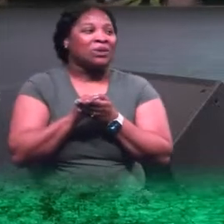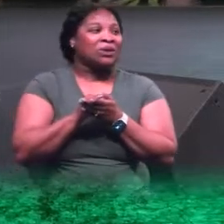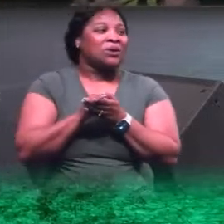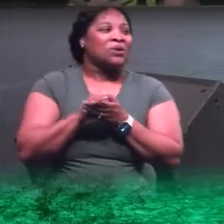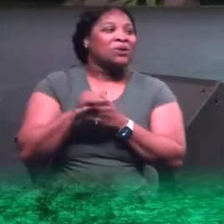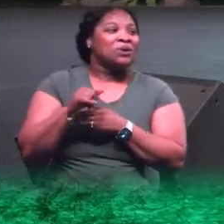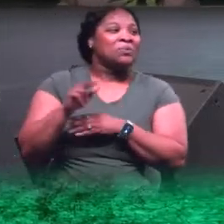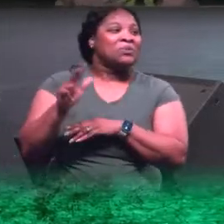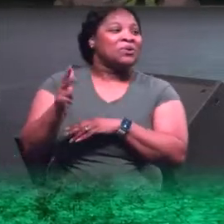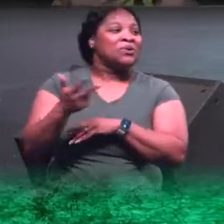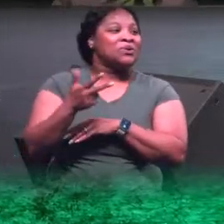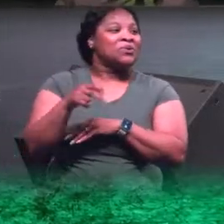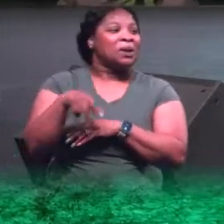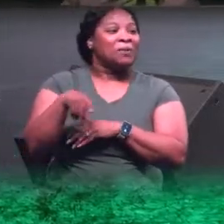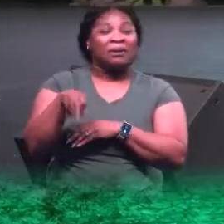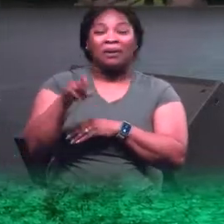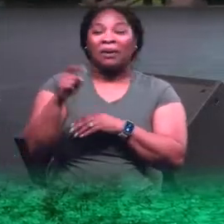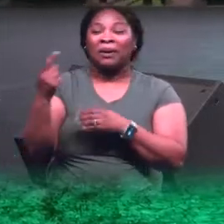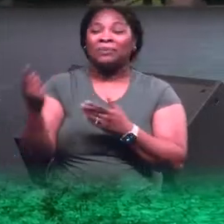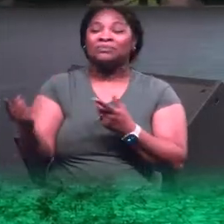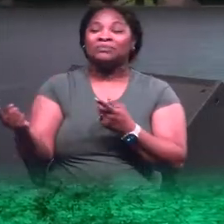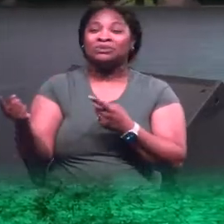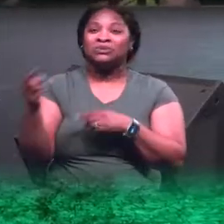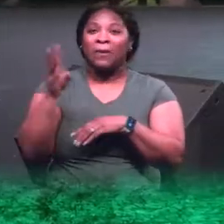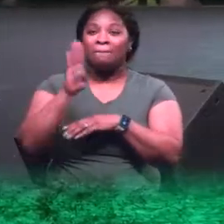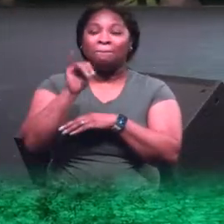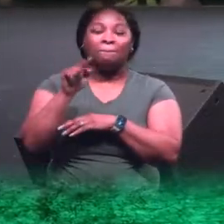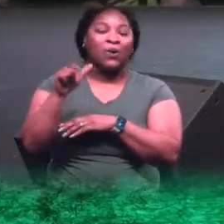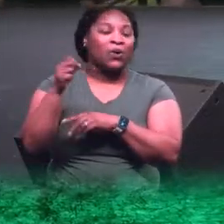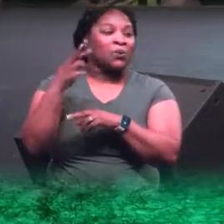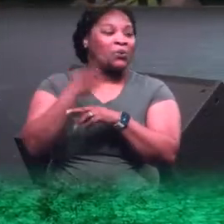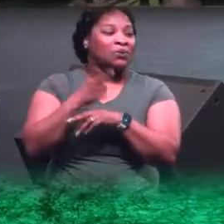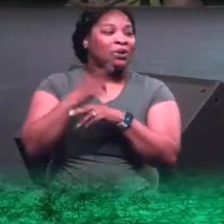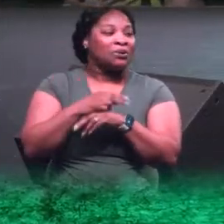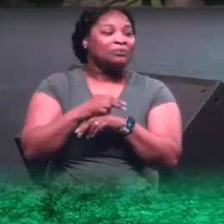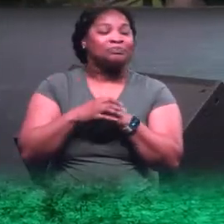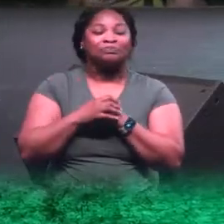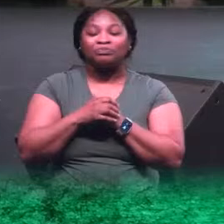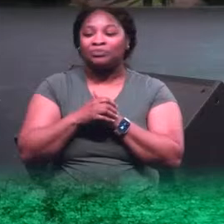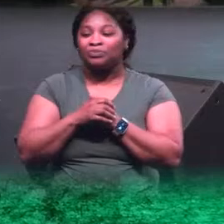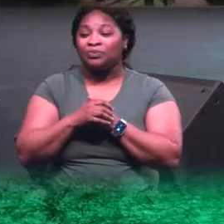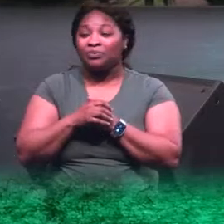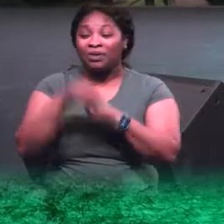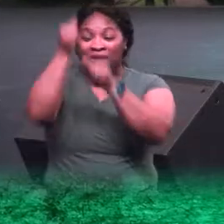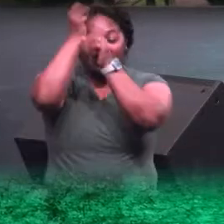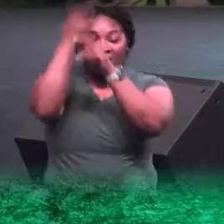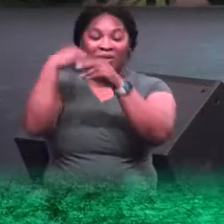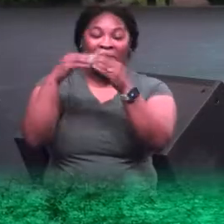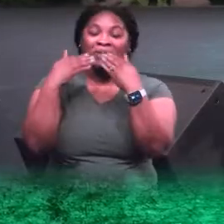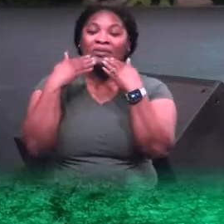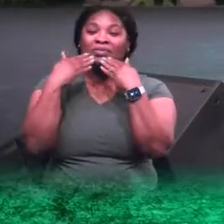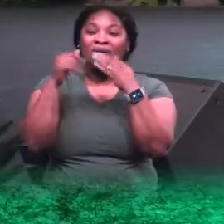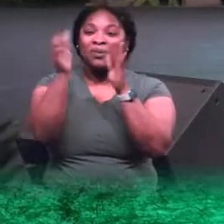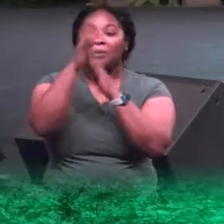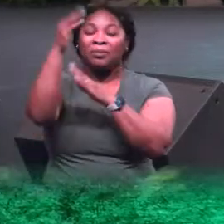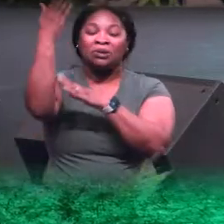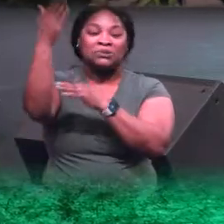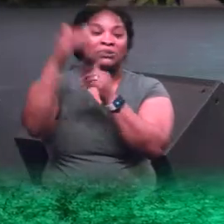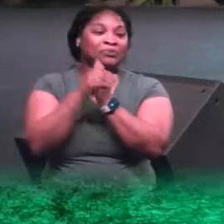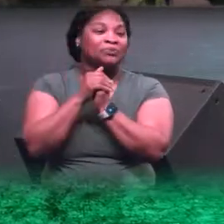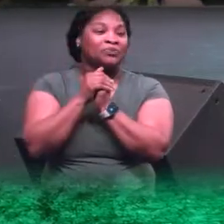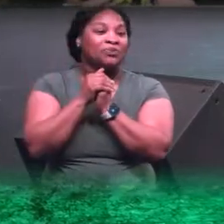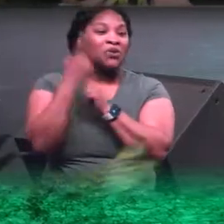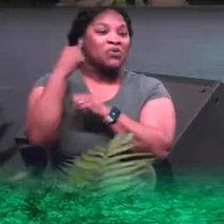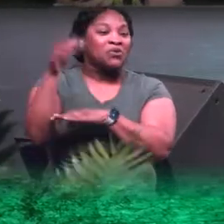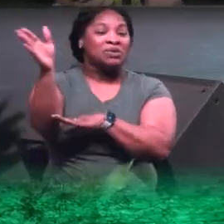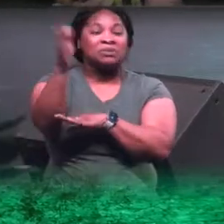to Ball Rock. If you'd like to go get a meal, please go earlier. Let us pray. Father, we thank you and we praise you for